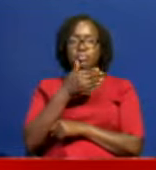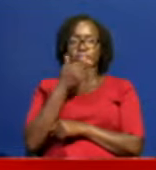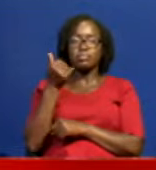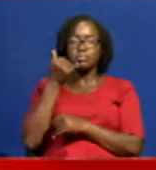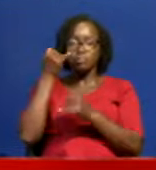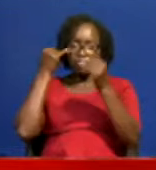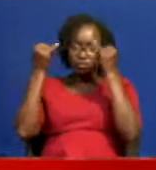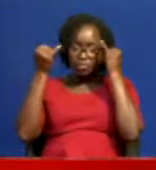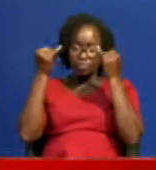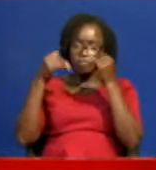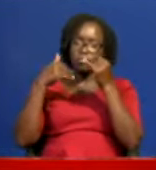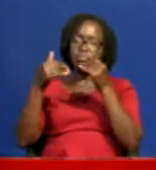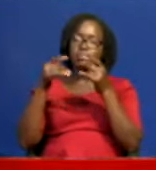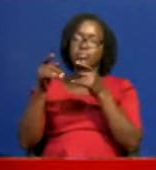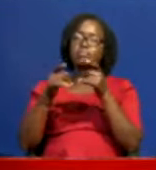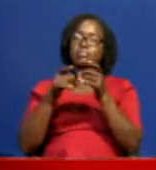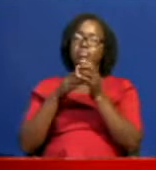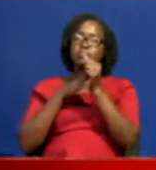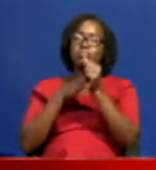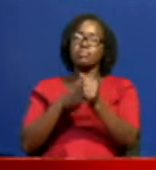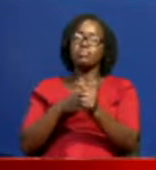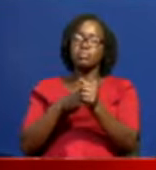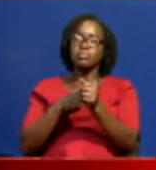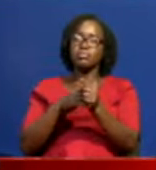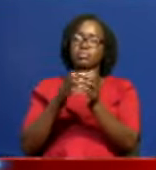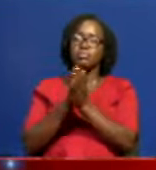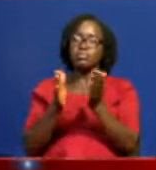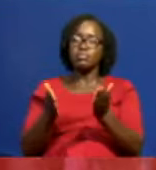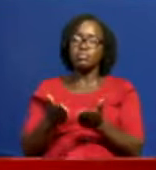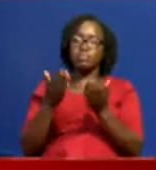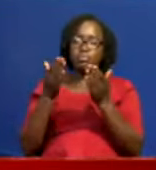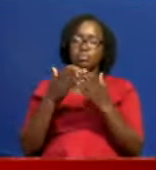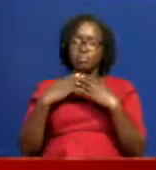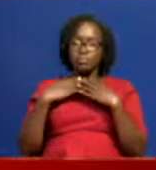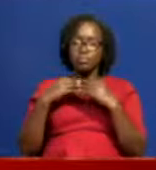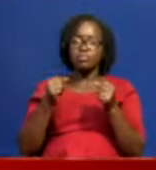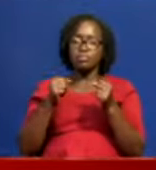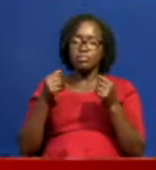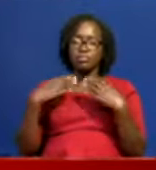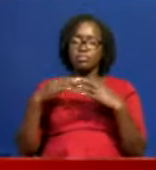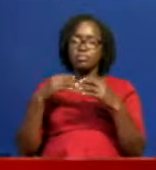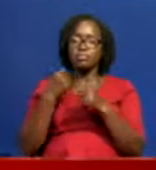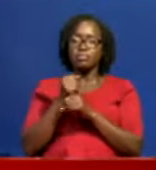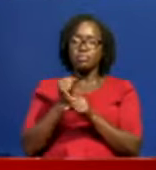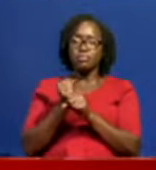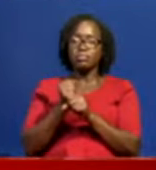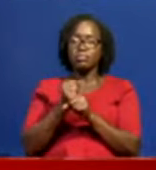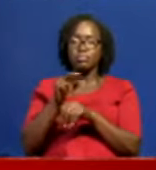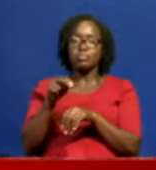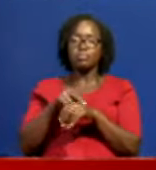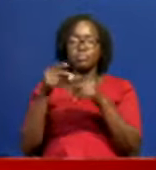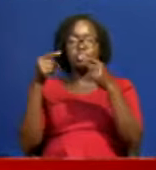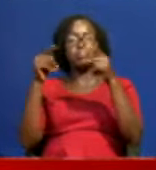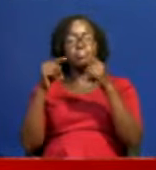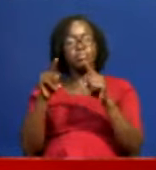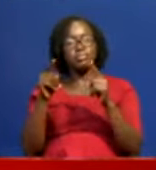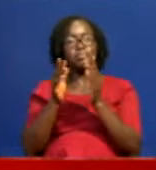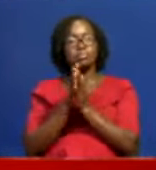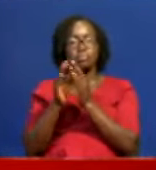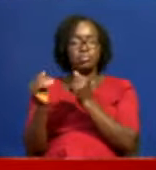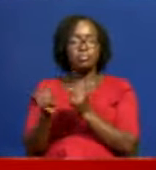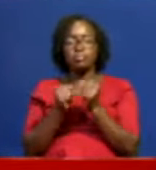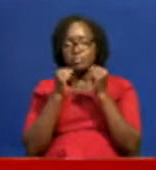ideas always prevail in enhancing the well-being of the people and making this nation prosperous and